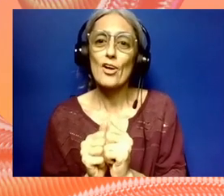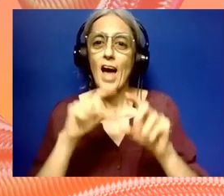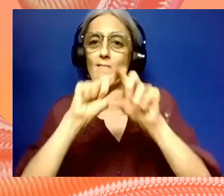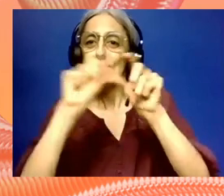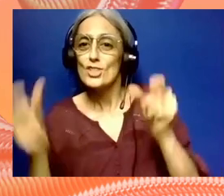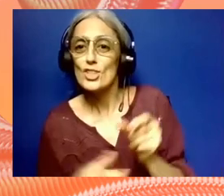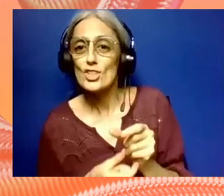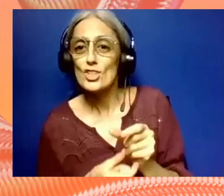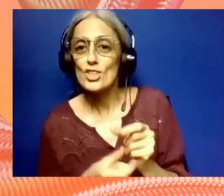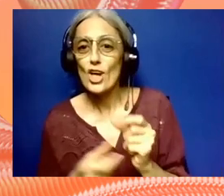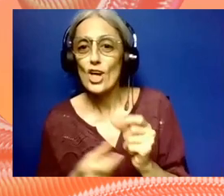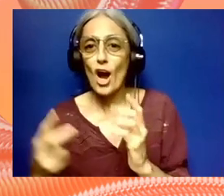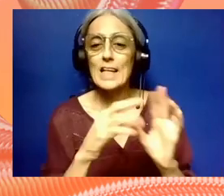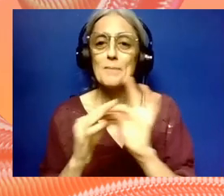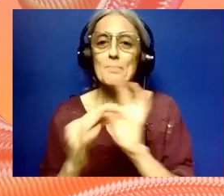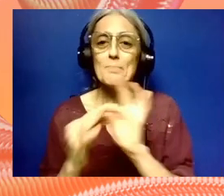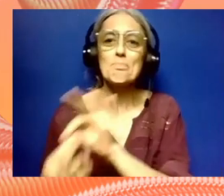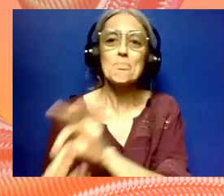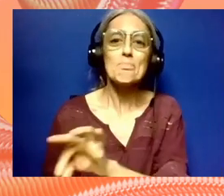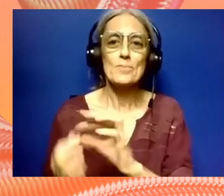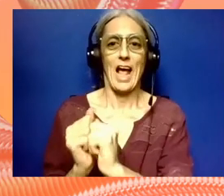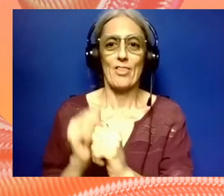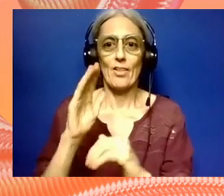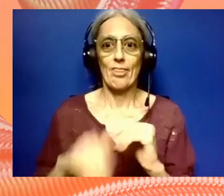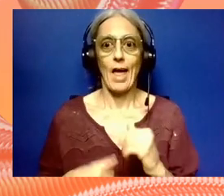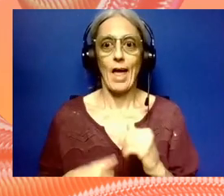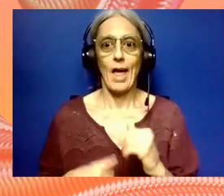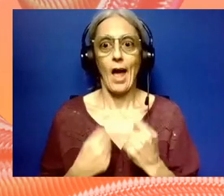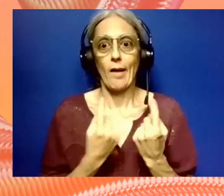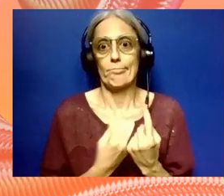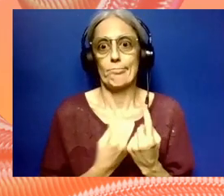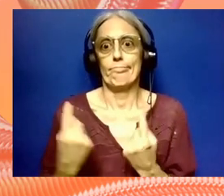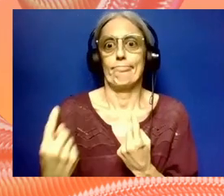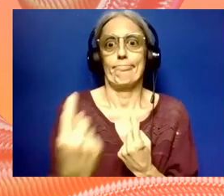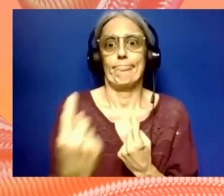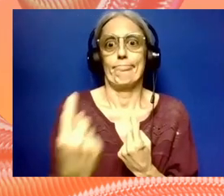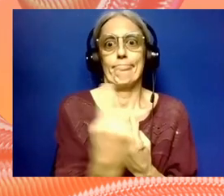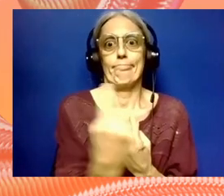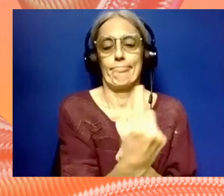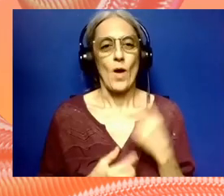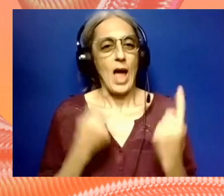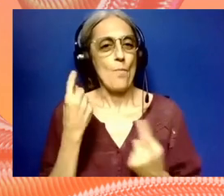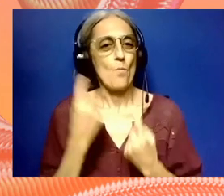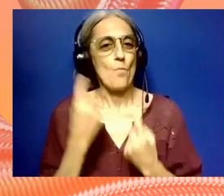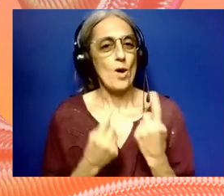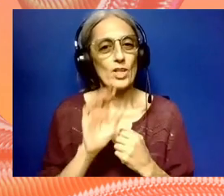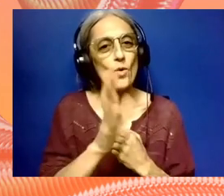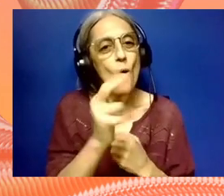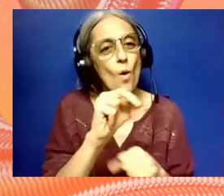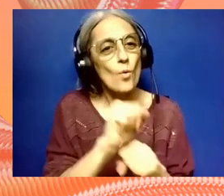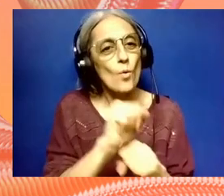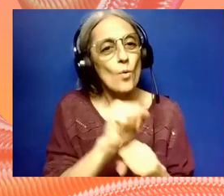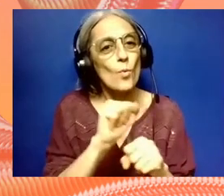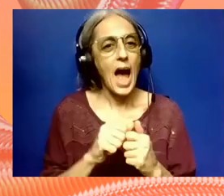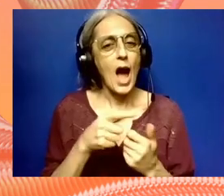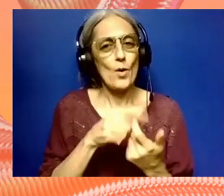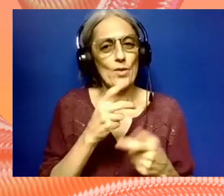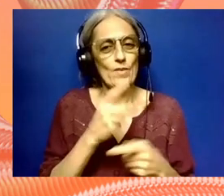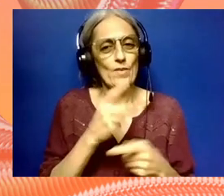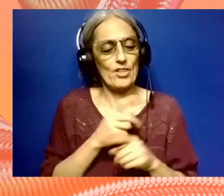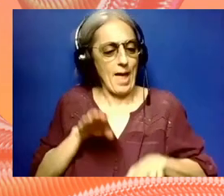I'm wondering how in your practice you balance, especially because I know, like, having taken your courses, that you often orient